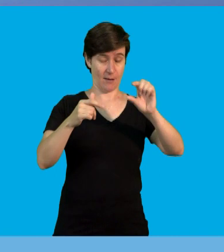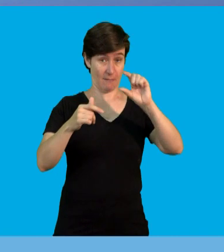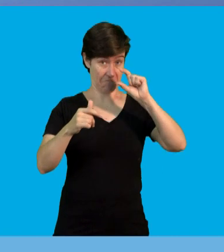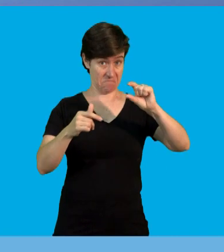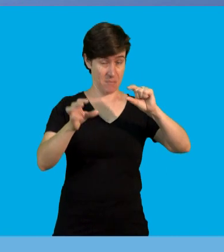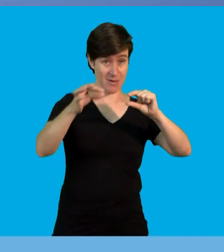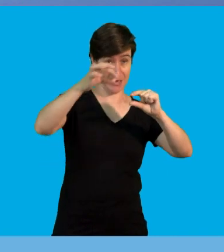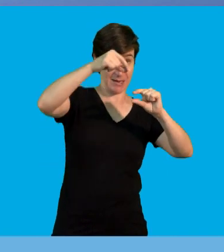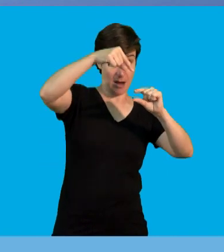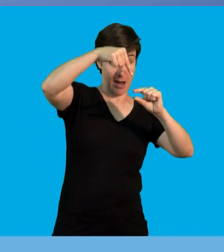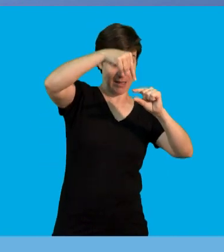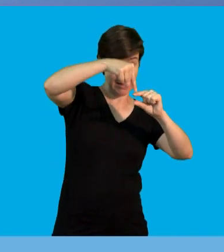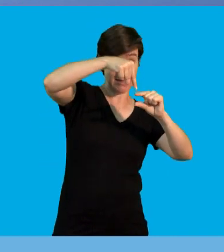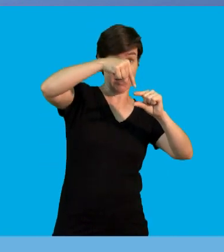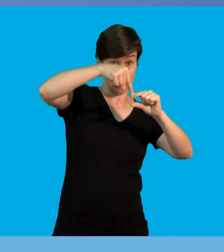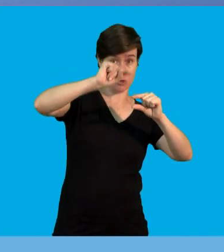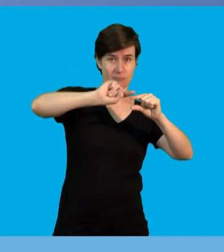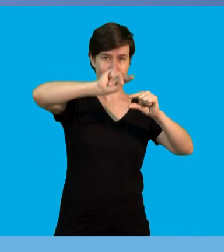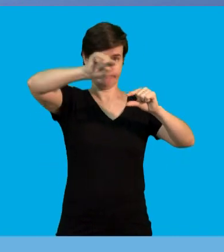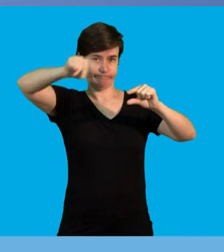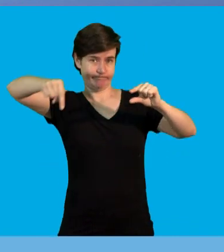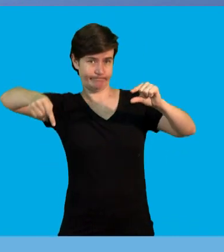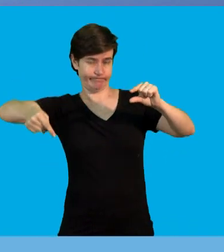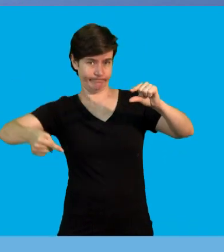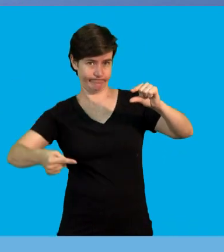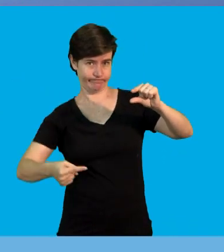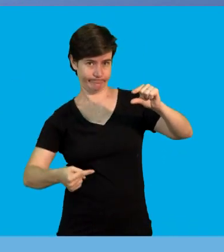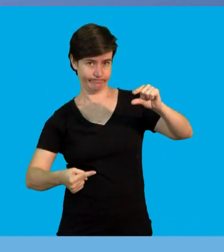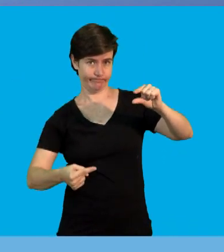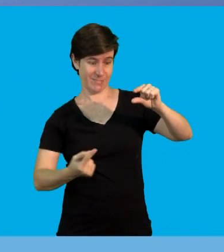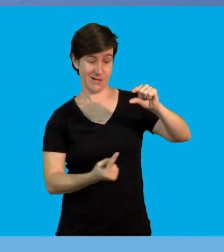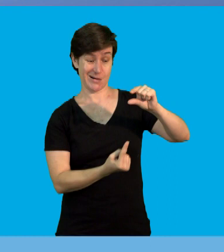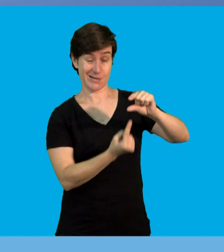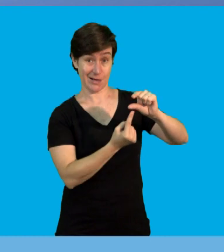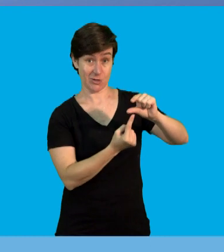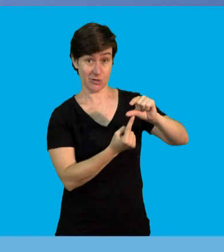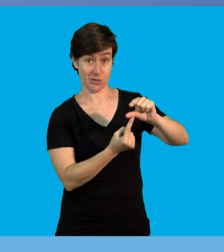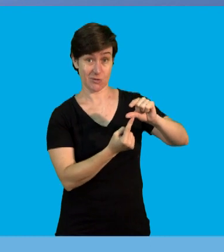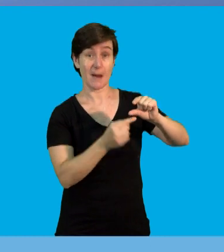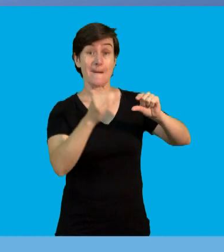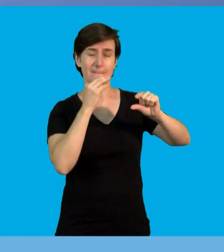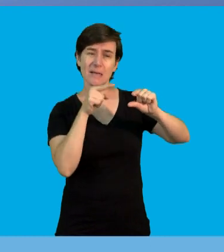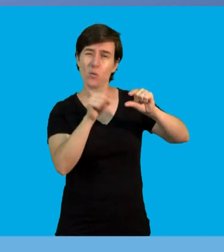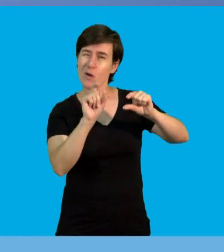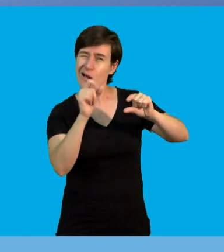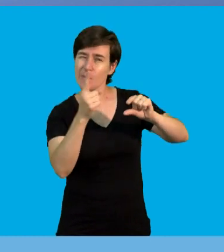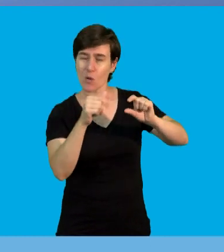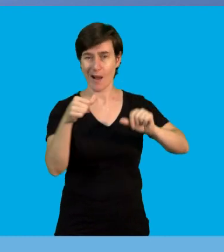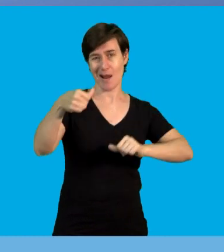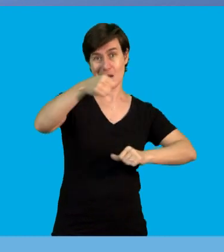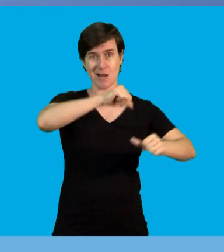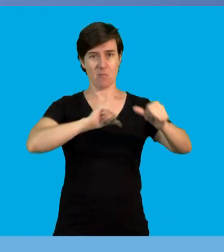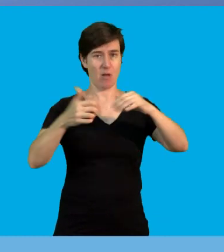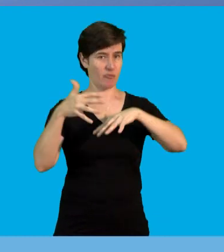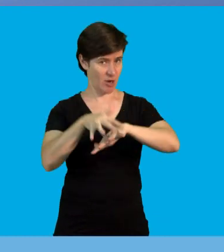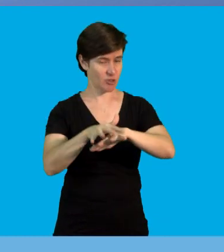now connecting the two electrodes with a metal wire, so the moment they are connected to each other, a chemical